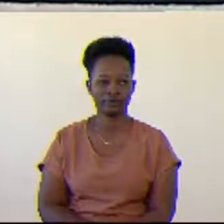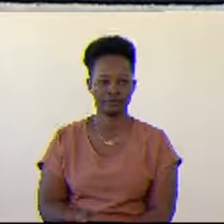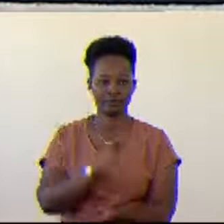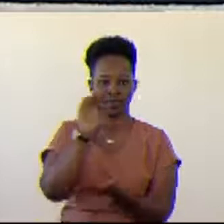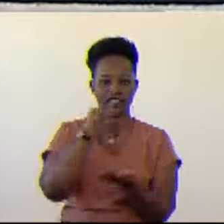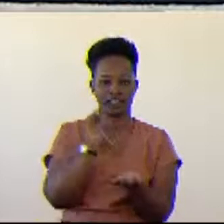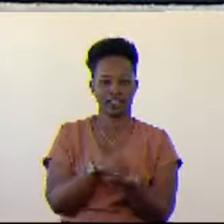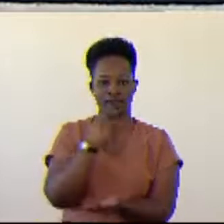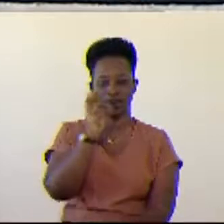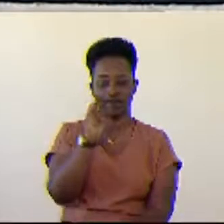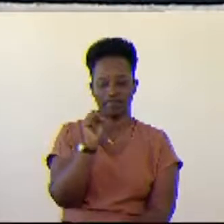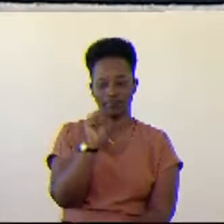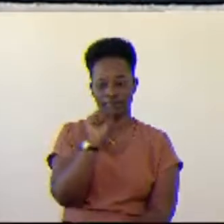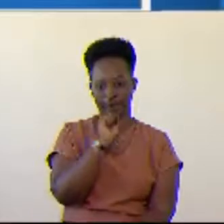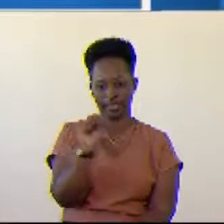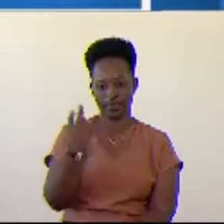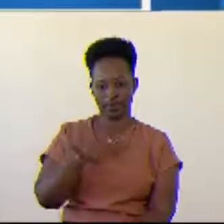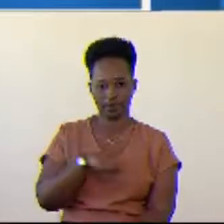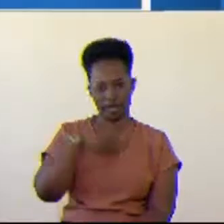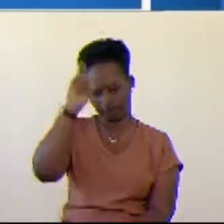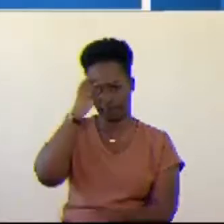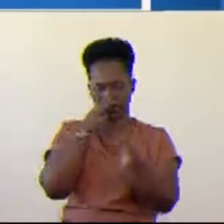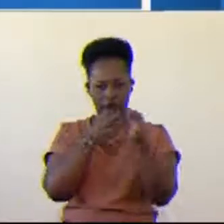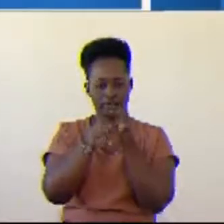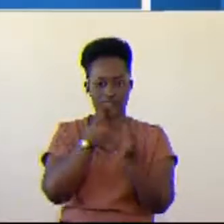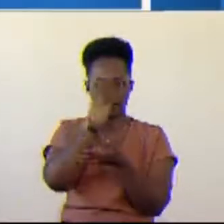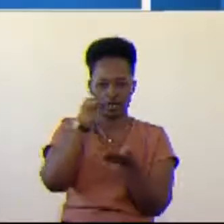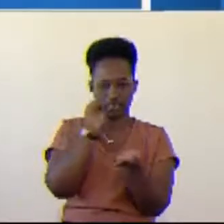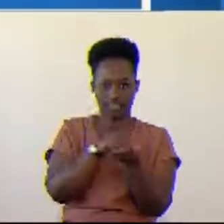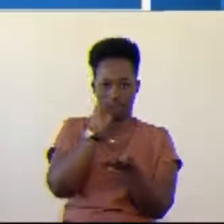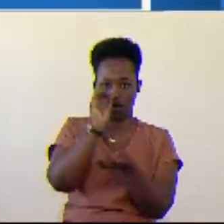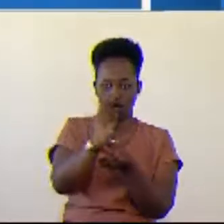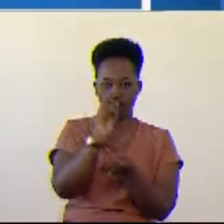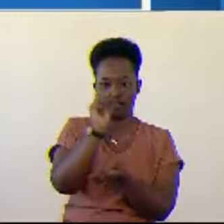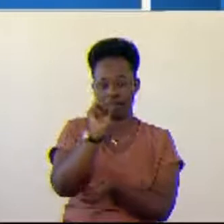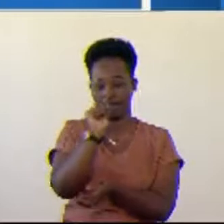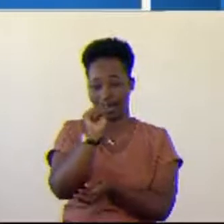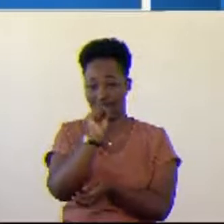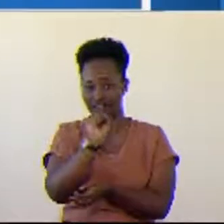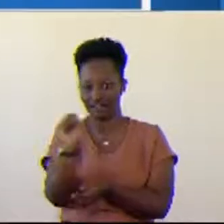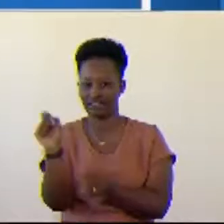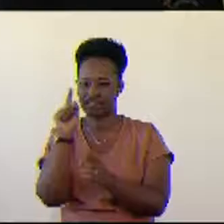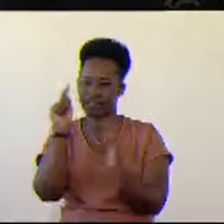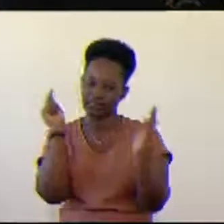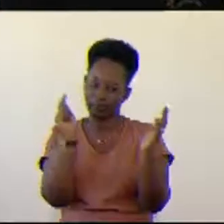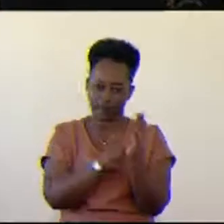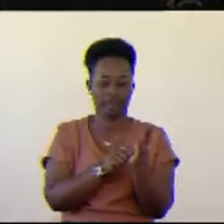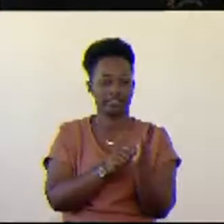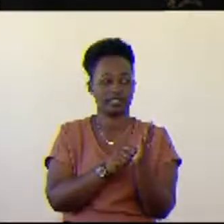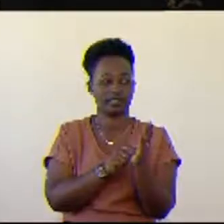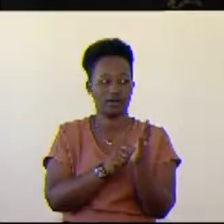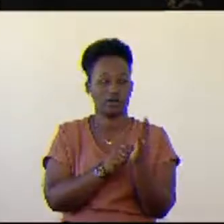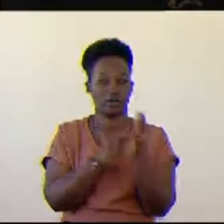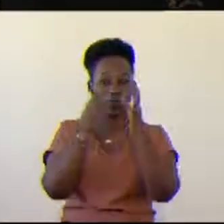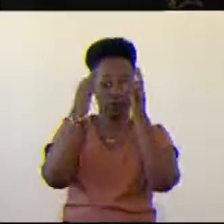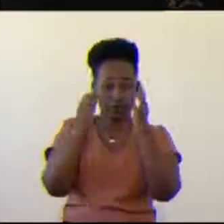Center of mass. Remember, we have already defined it. So we said center of mass is the point on a body, you see, where